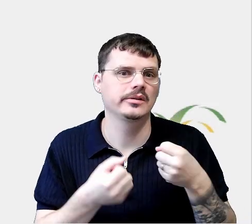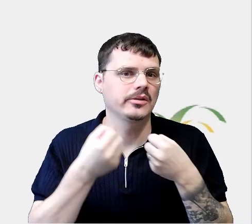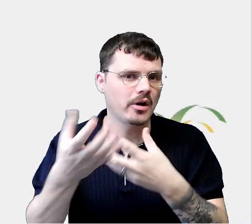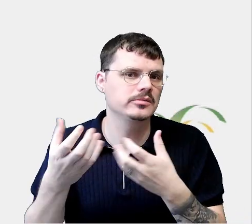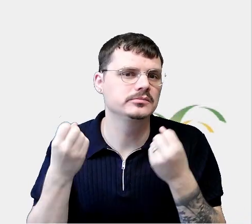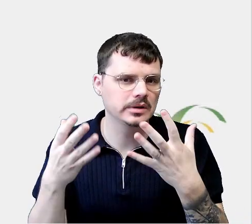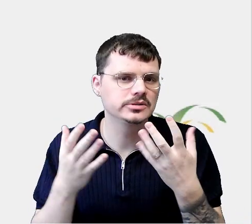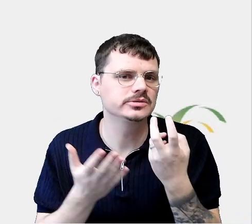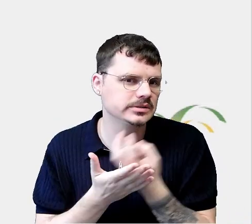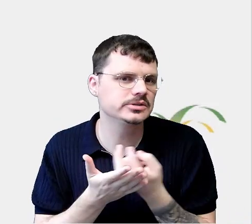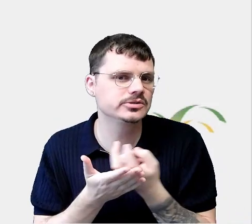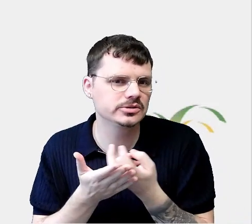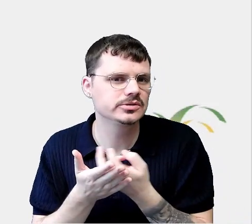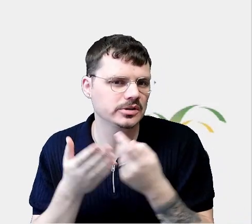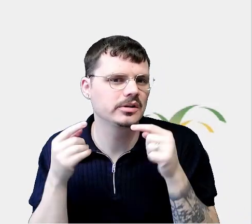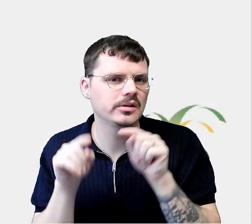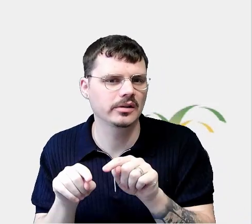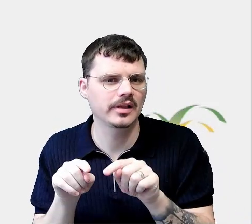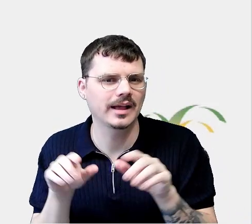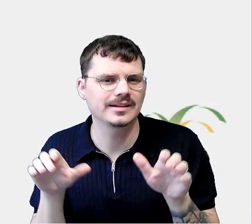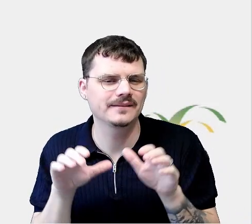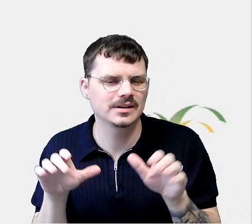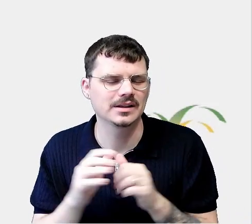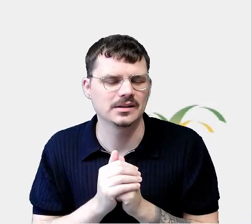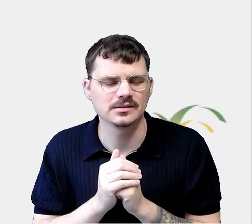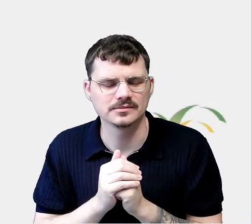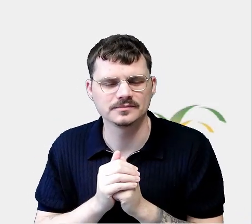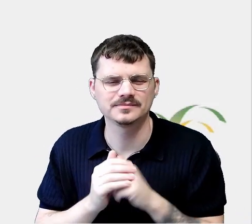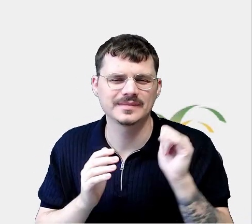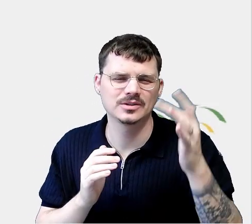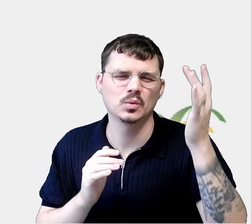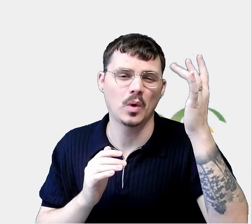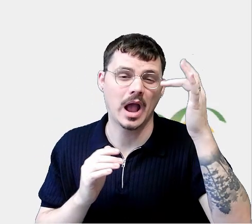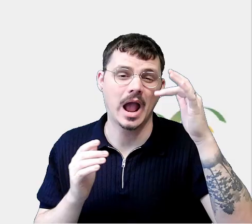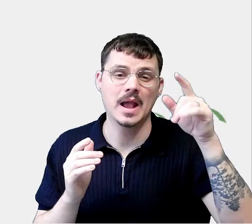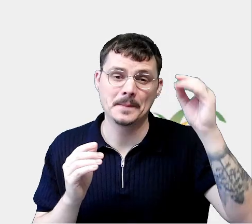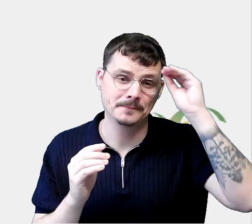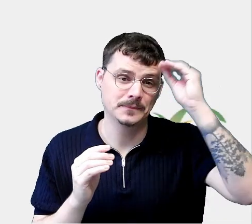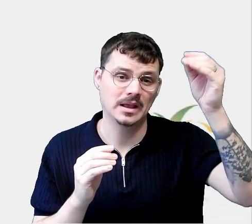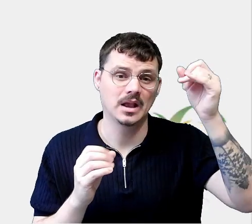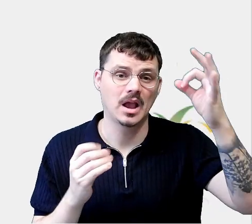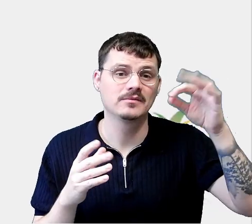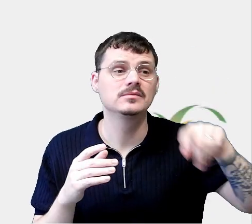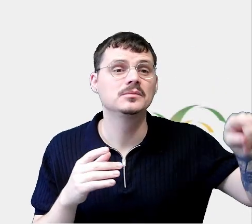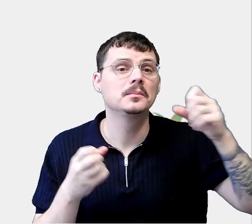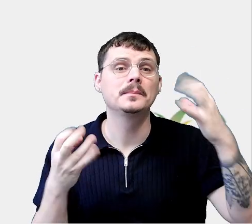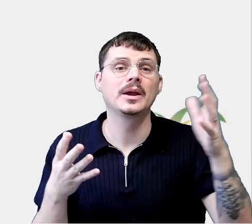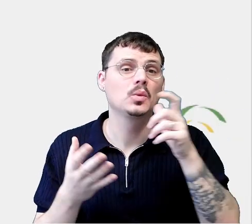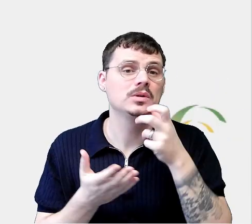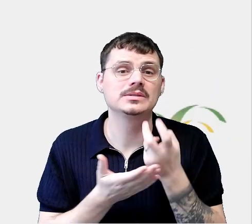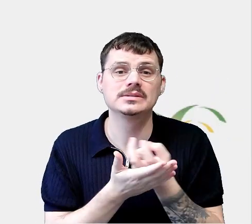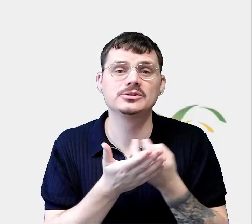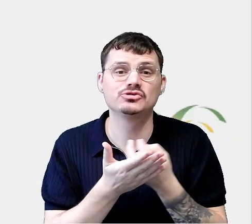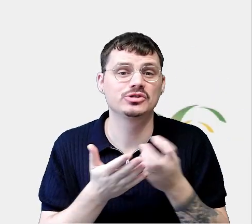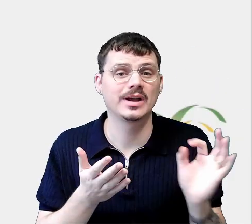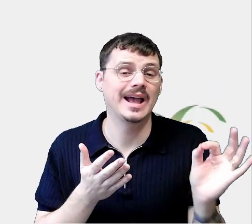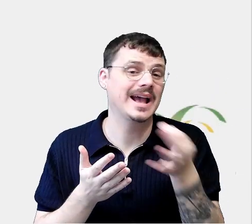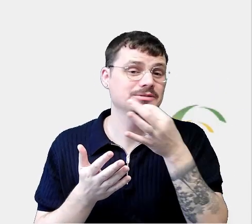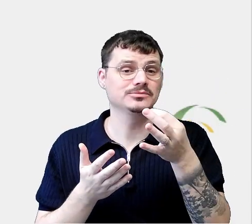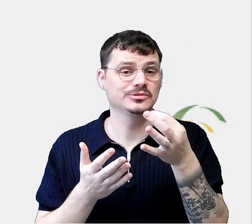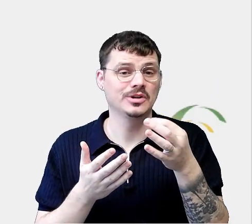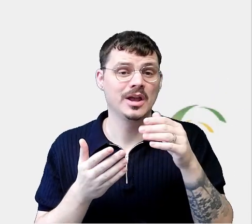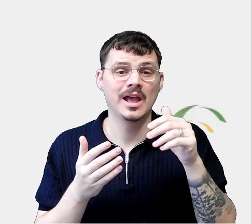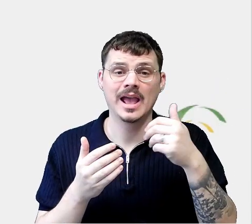seizure activity, which is why, in the opinion of many seizure experts,